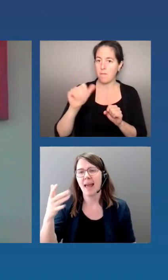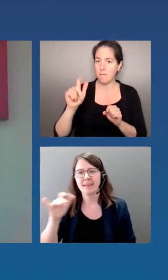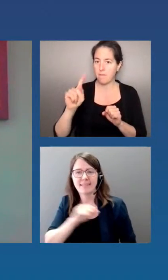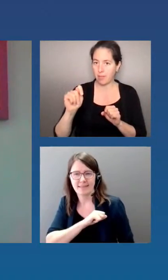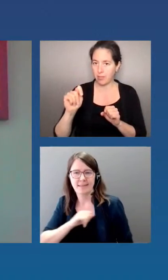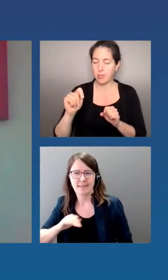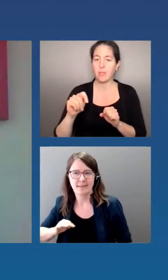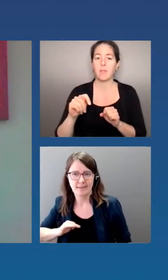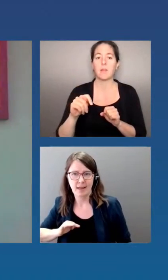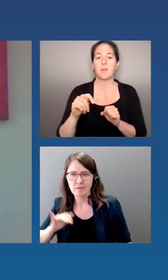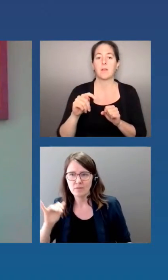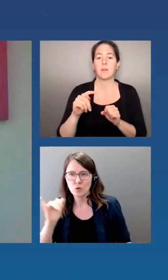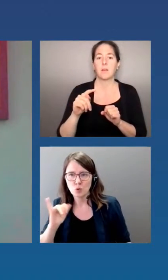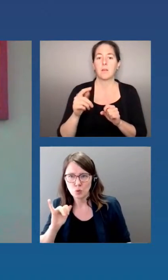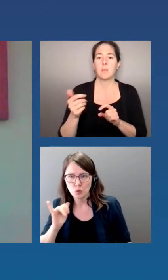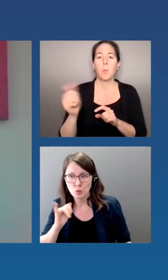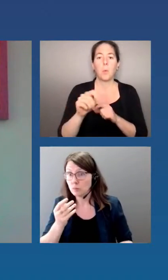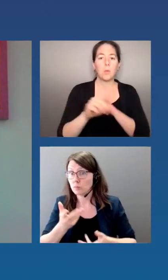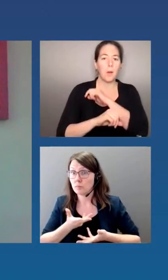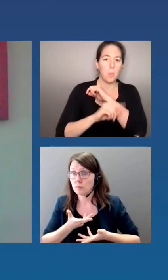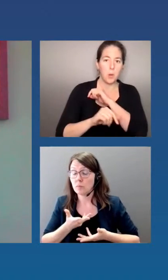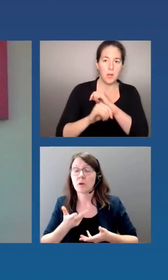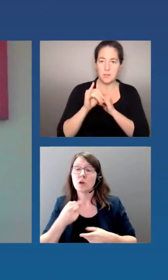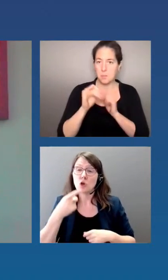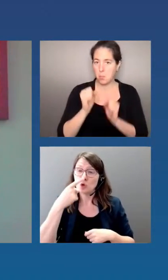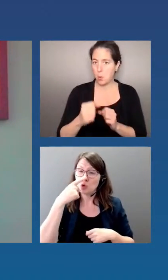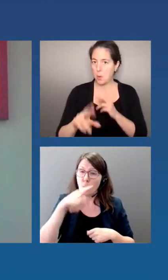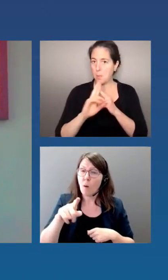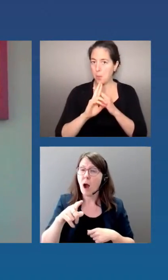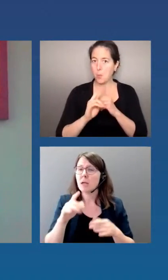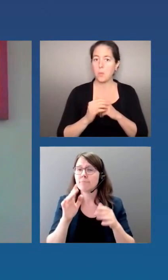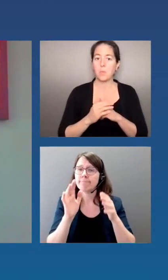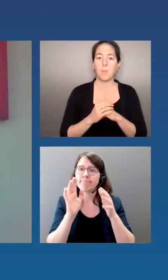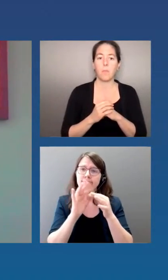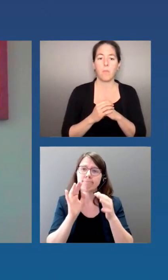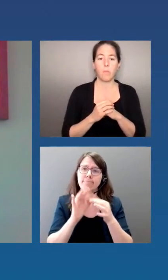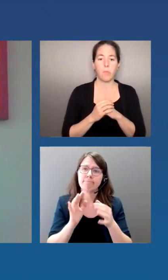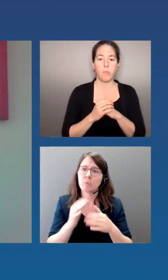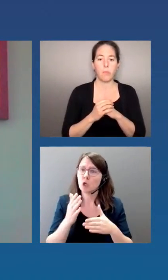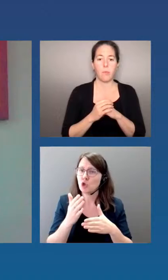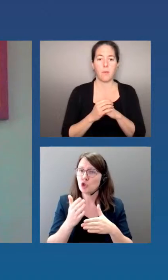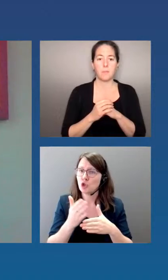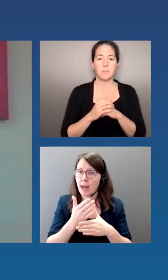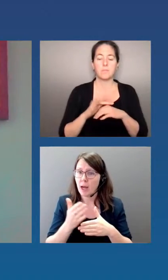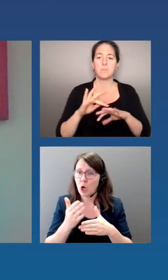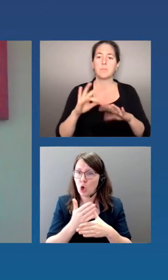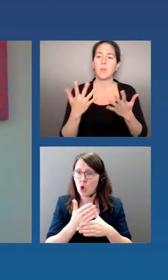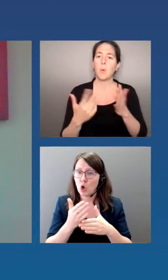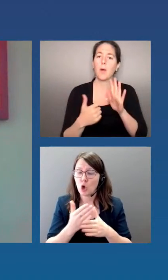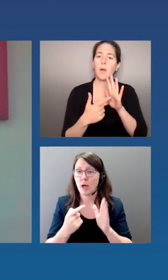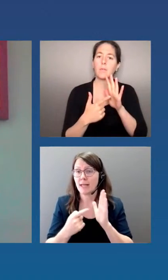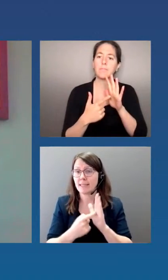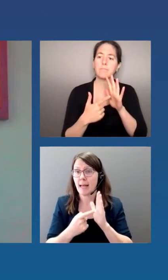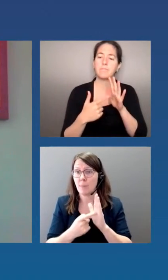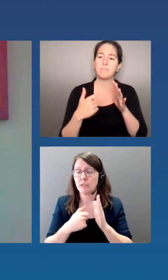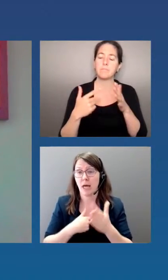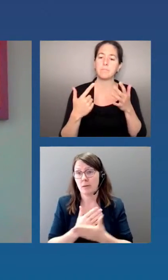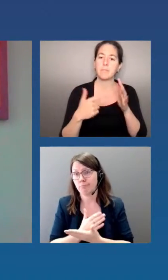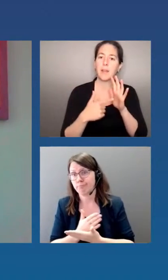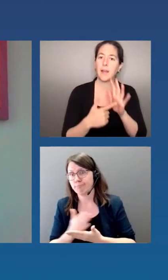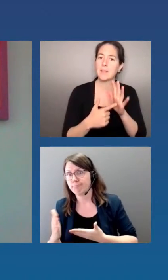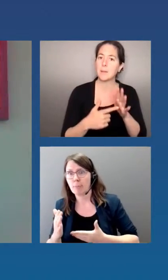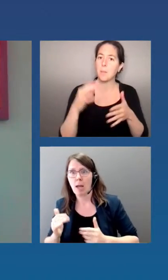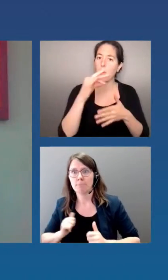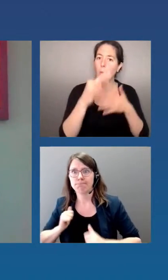Just what are some of the examples of options that would be more aggressive or